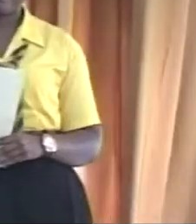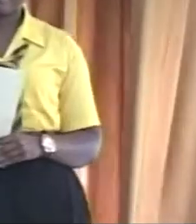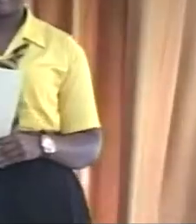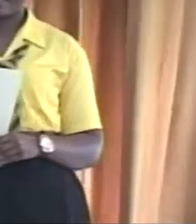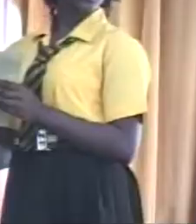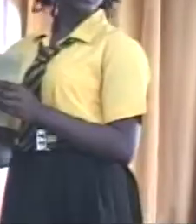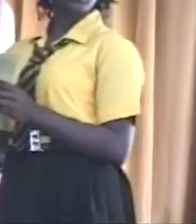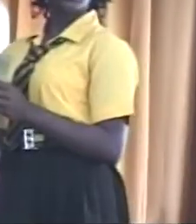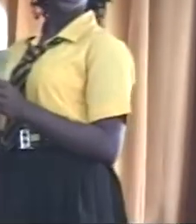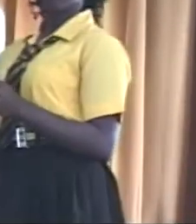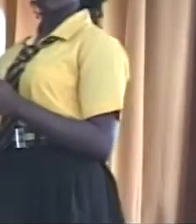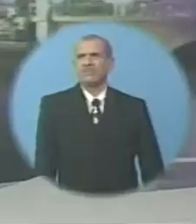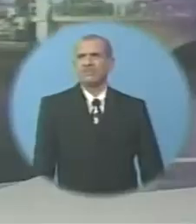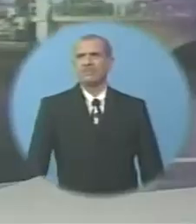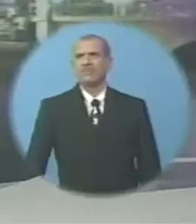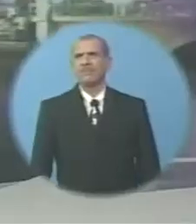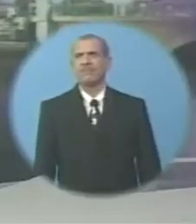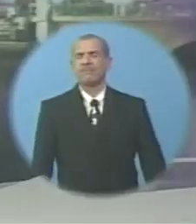food preparation.